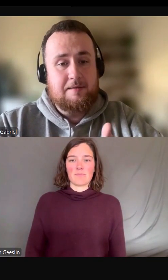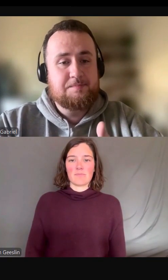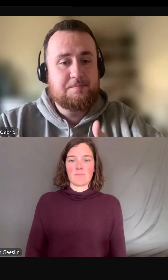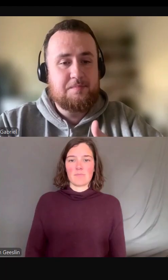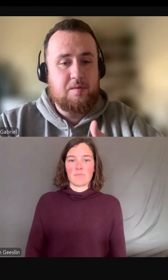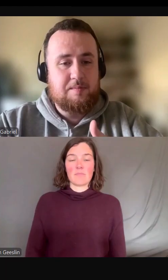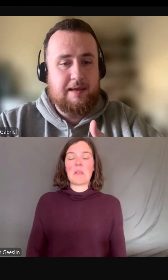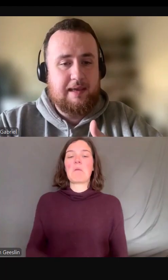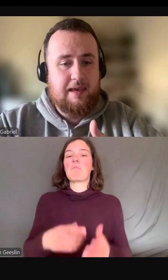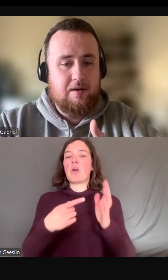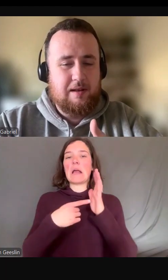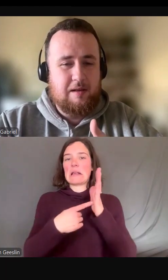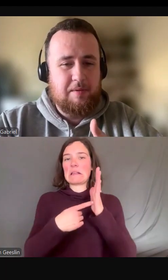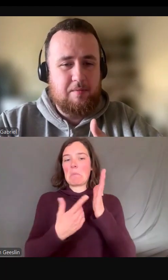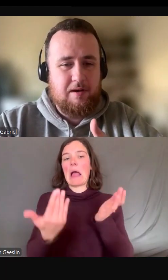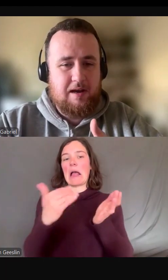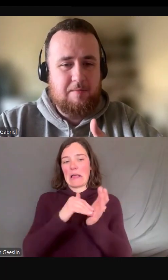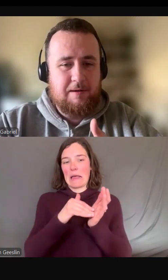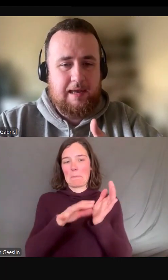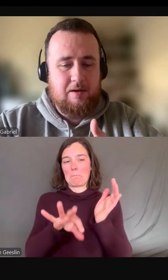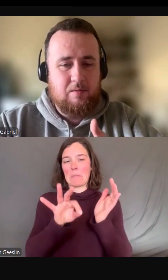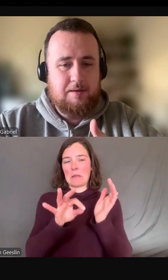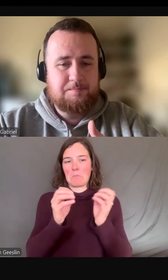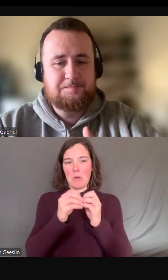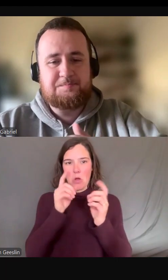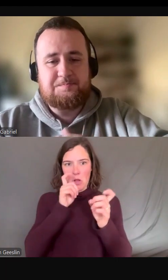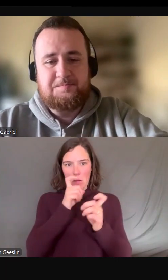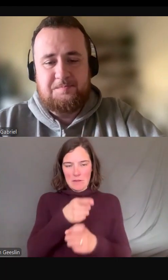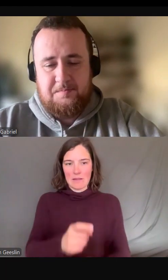again, but we'll pick here a little bit more complicated one.